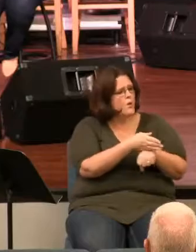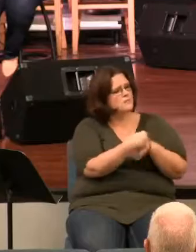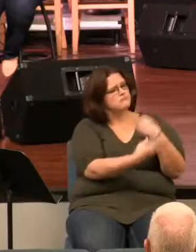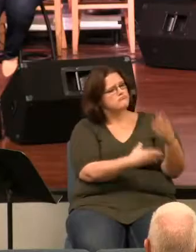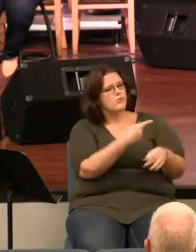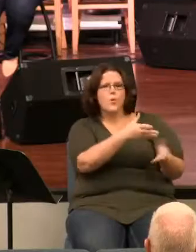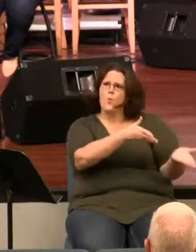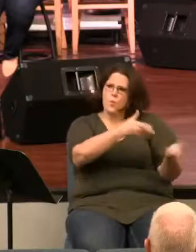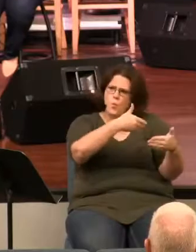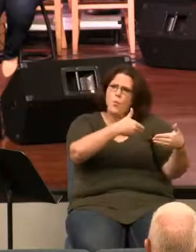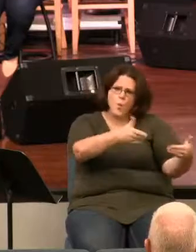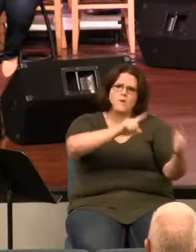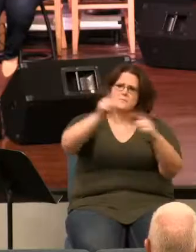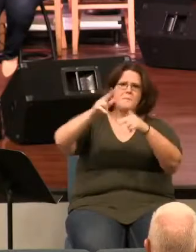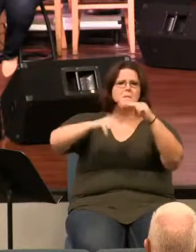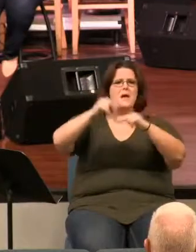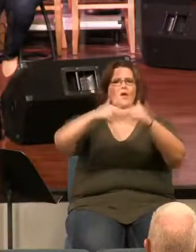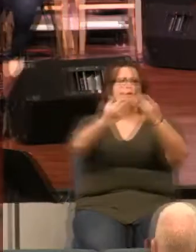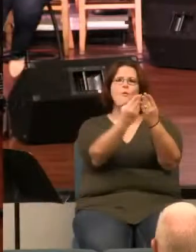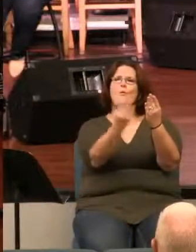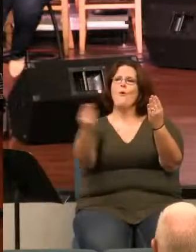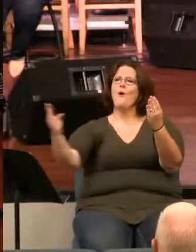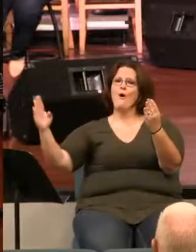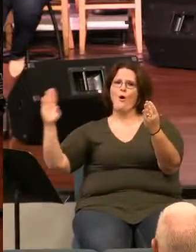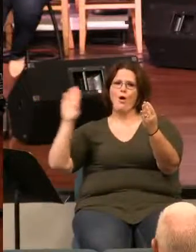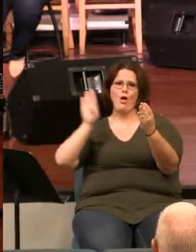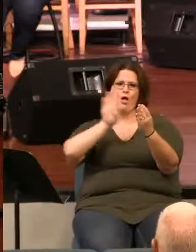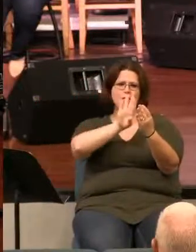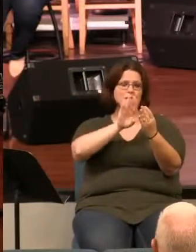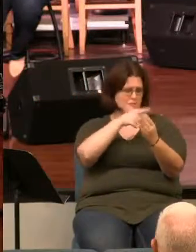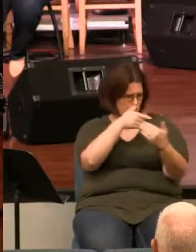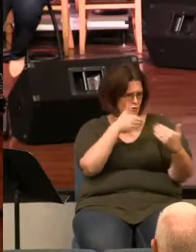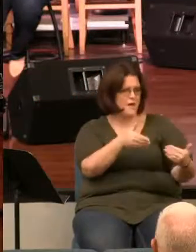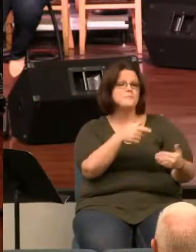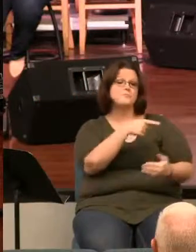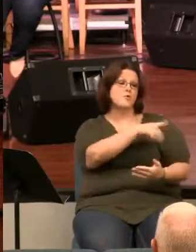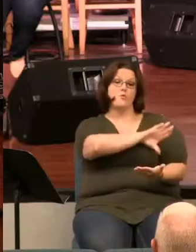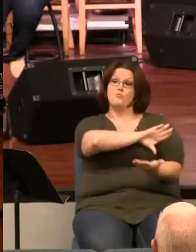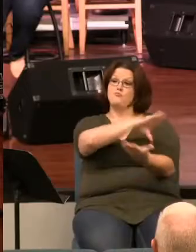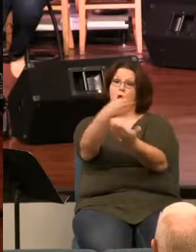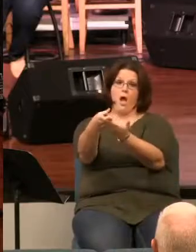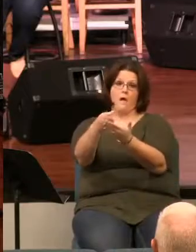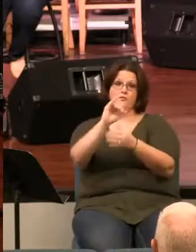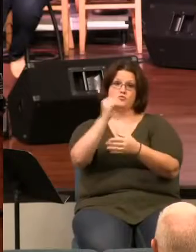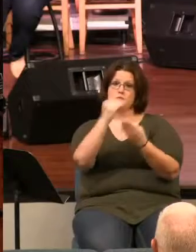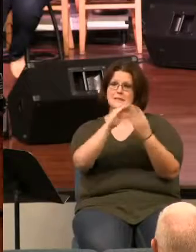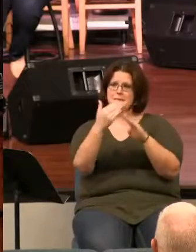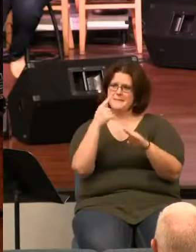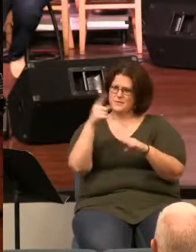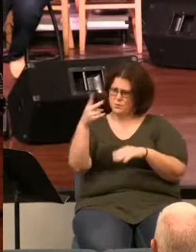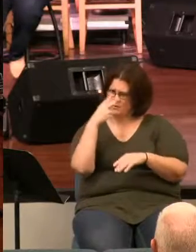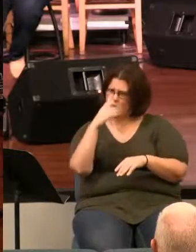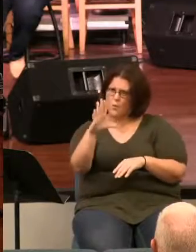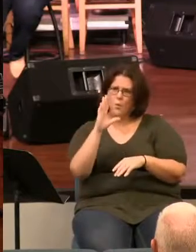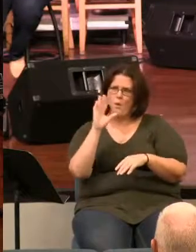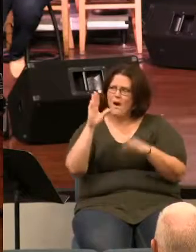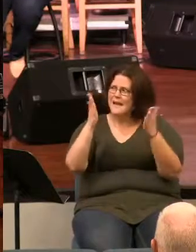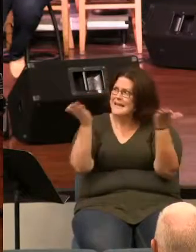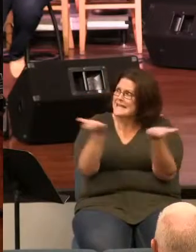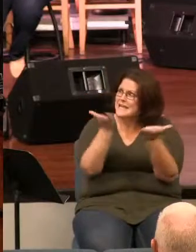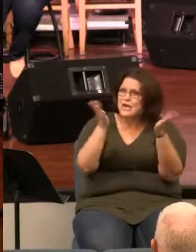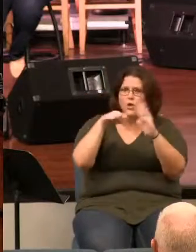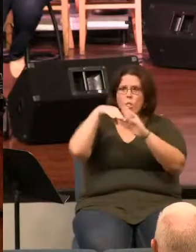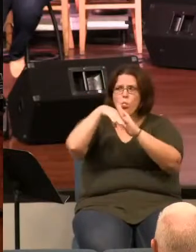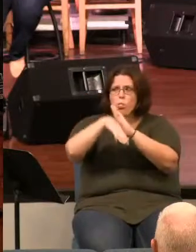wall. So here's what he said to the people once he got to Jerusalem. I said to them, you see the distress we are in, how Jerusalem lies waste,